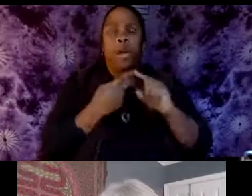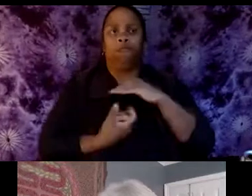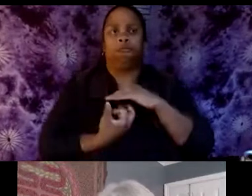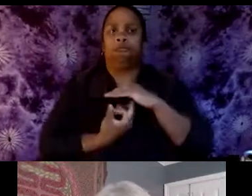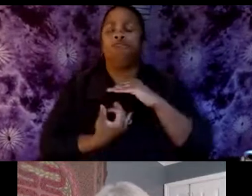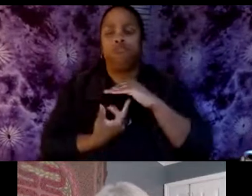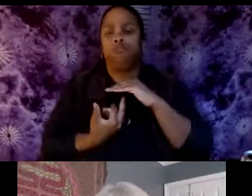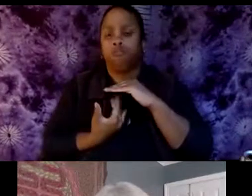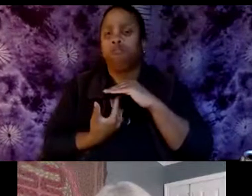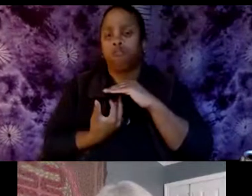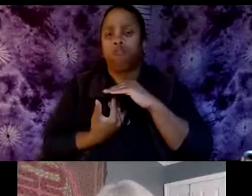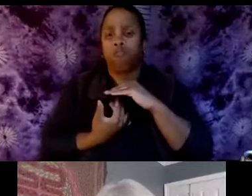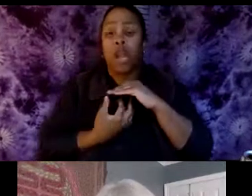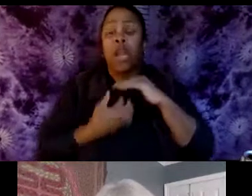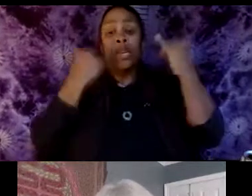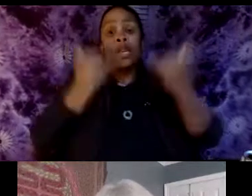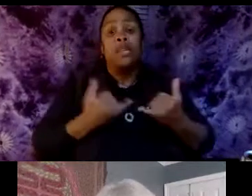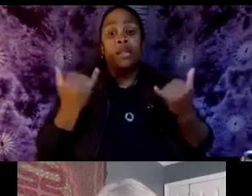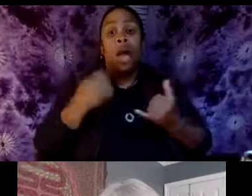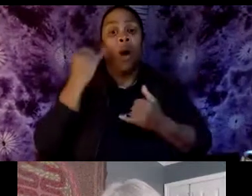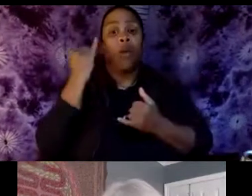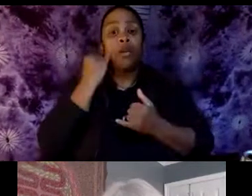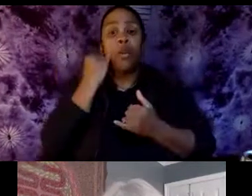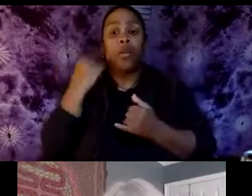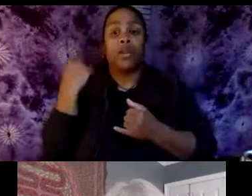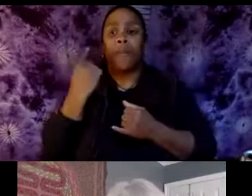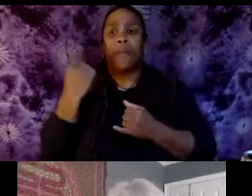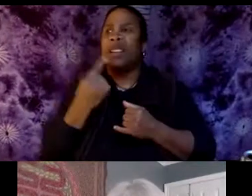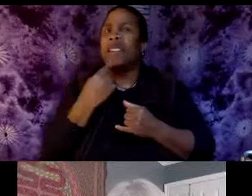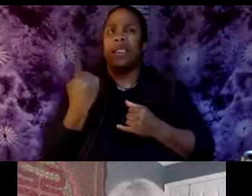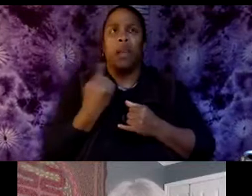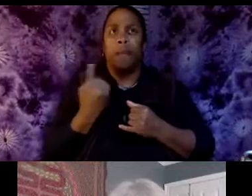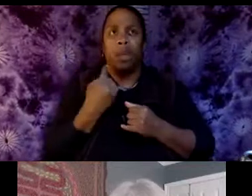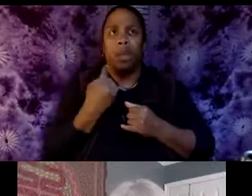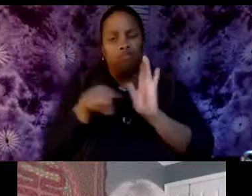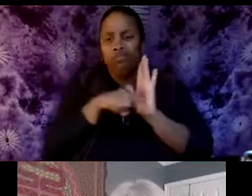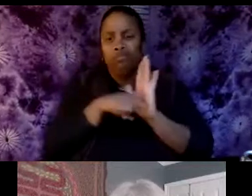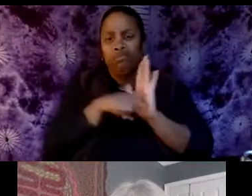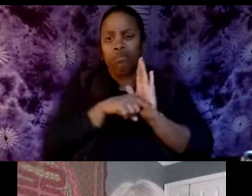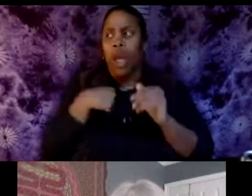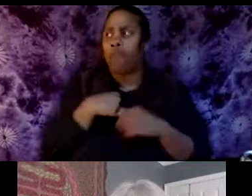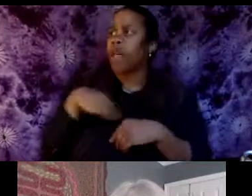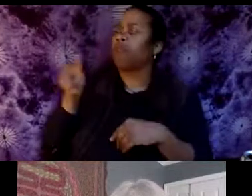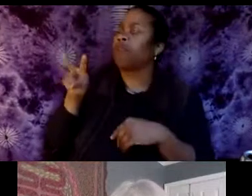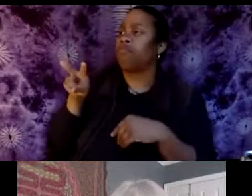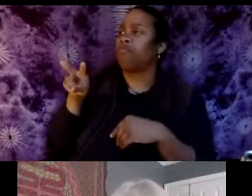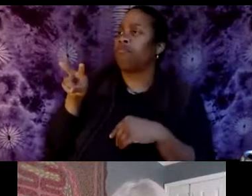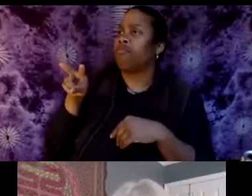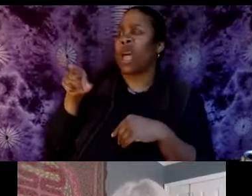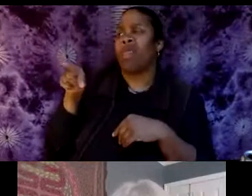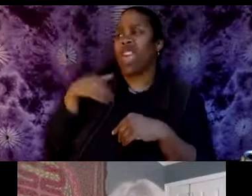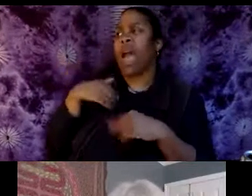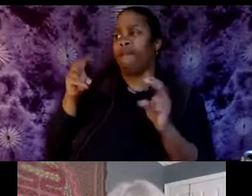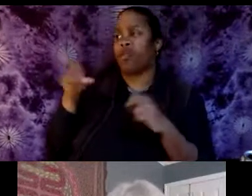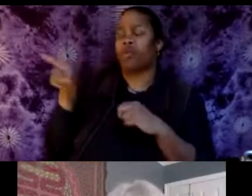inside, right? And now if somebody said something pretty toxic to me, I'm just like, oh, they have issues. And I just move on. It's just